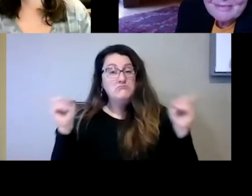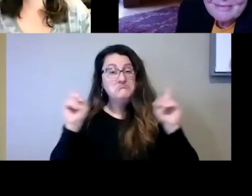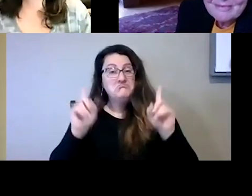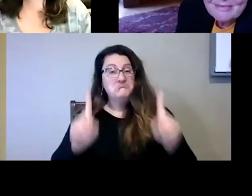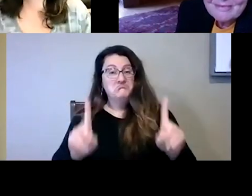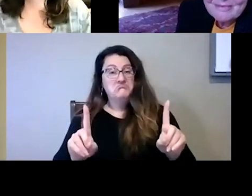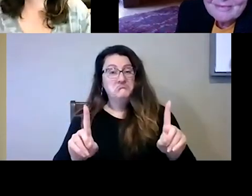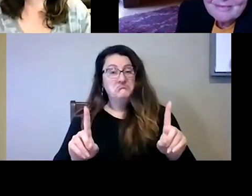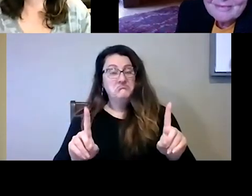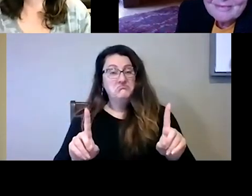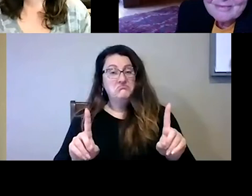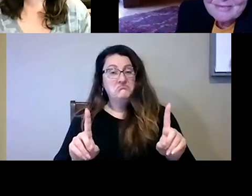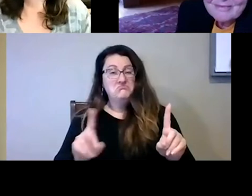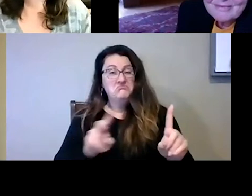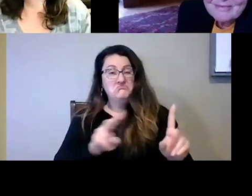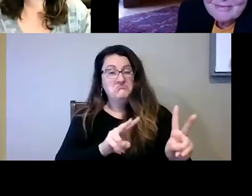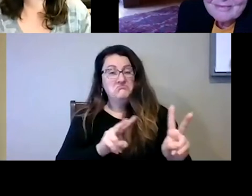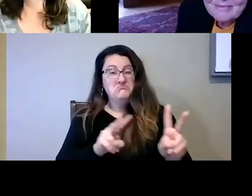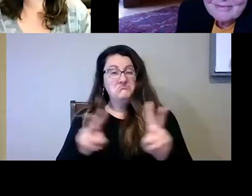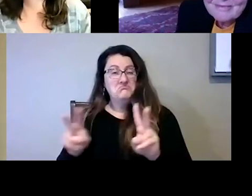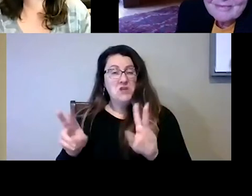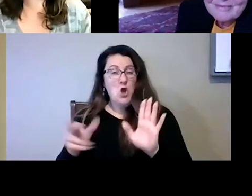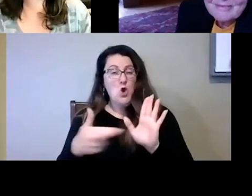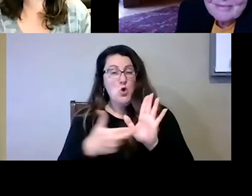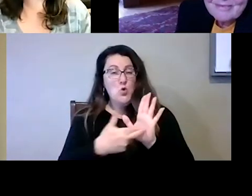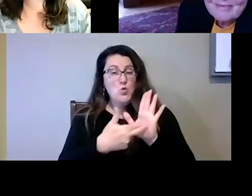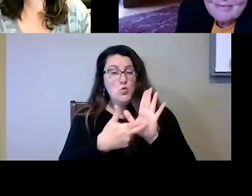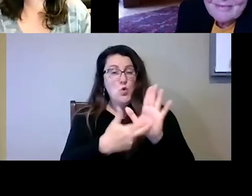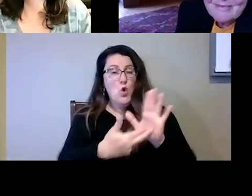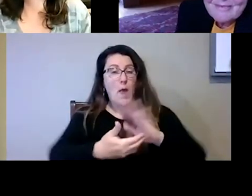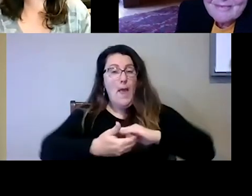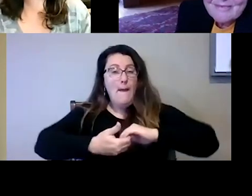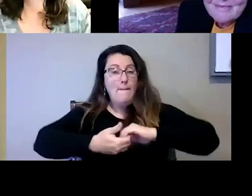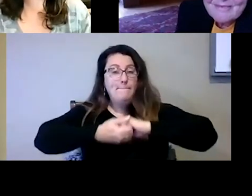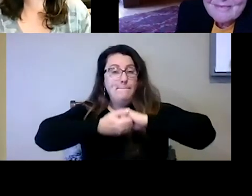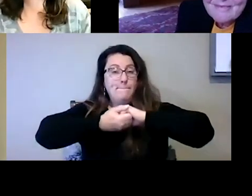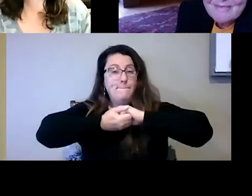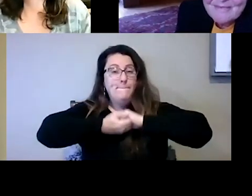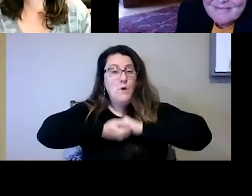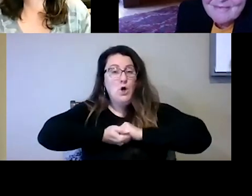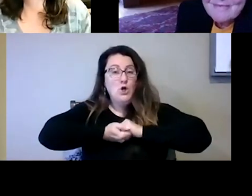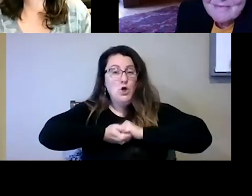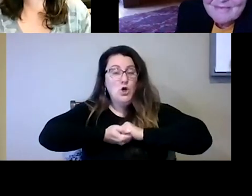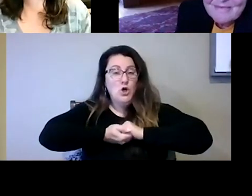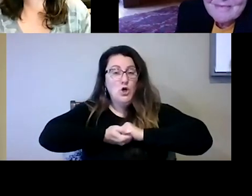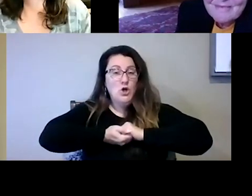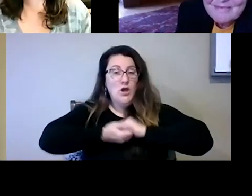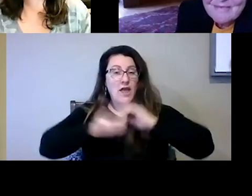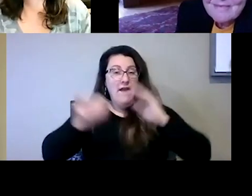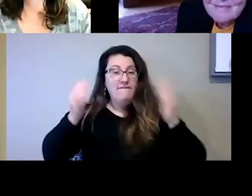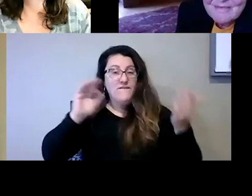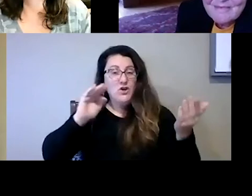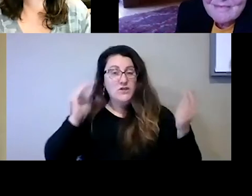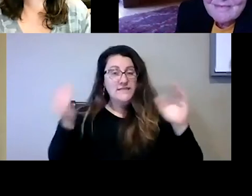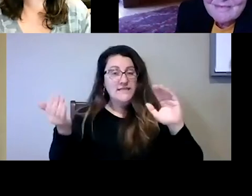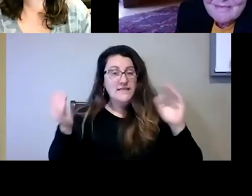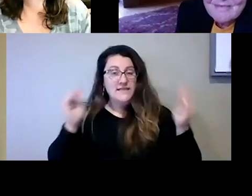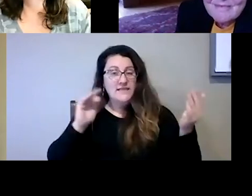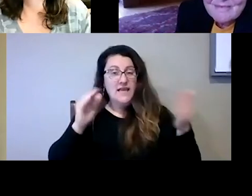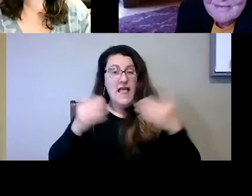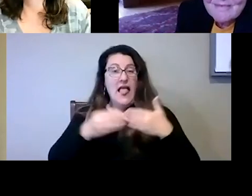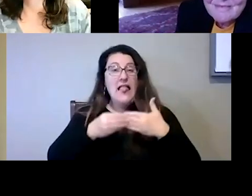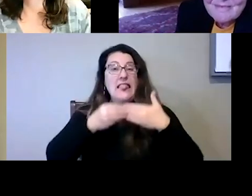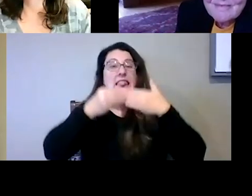position, viewing their role as a partner on the inside versus a leader